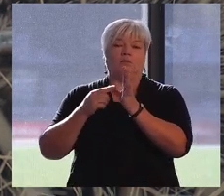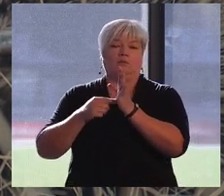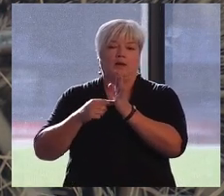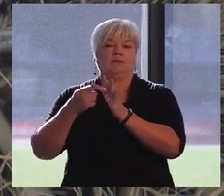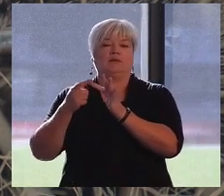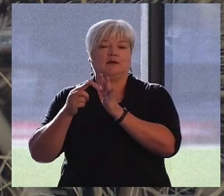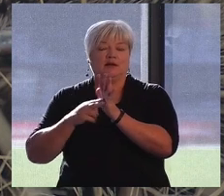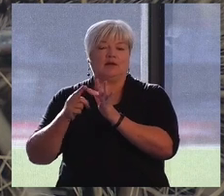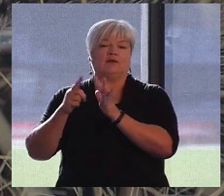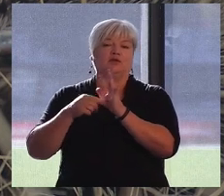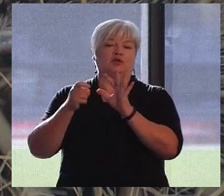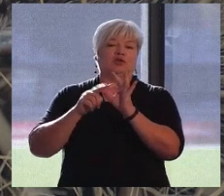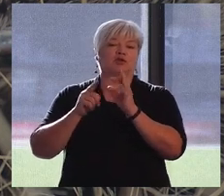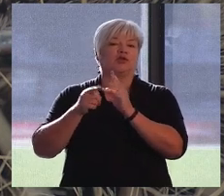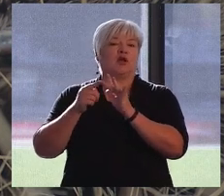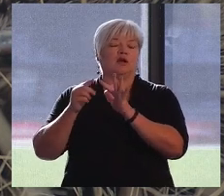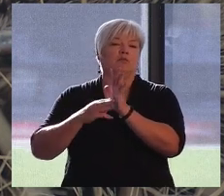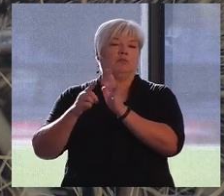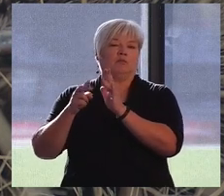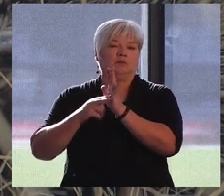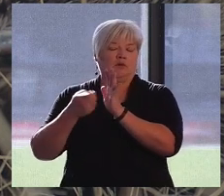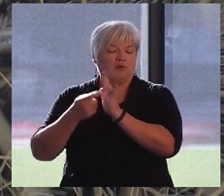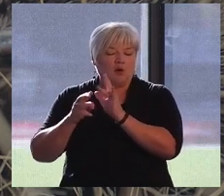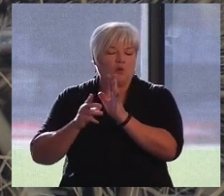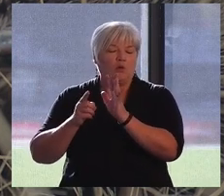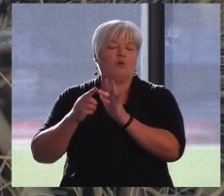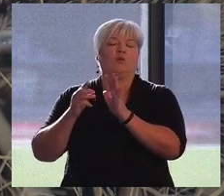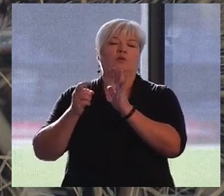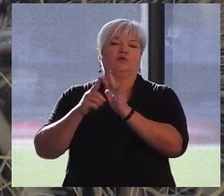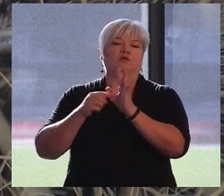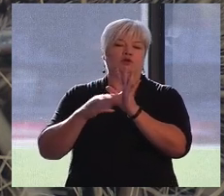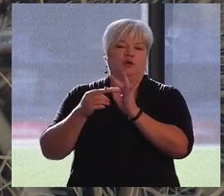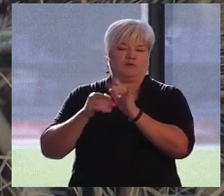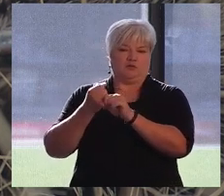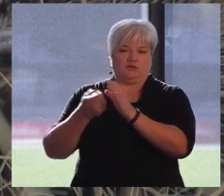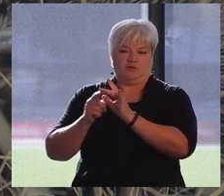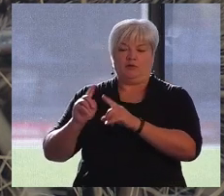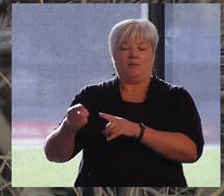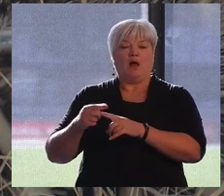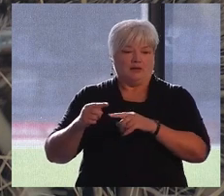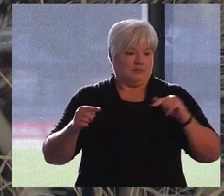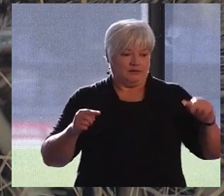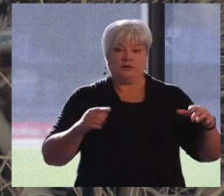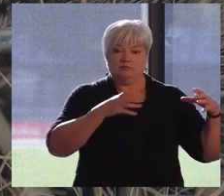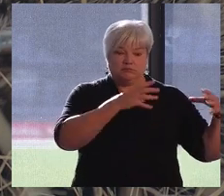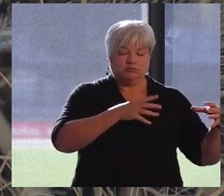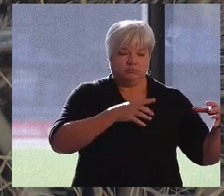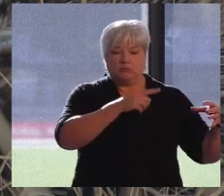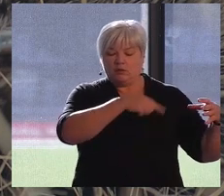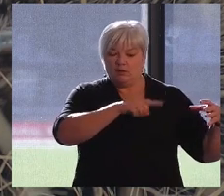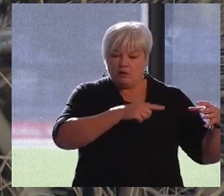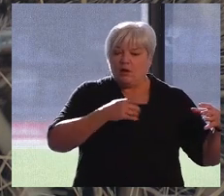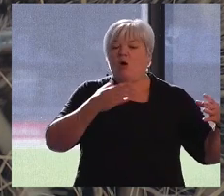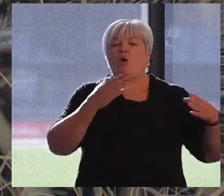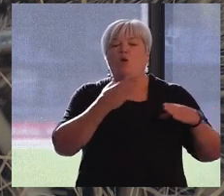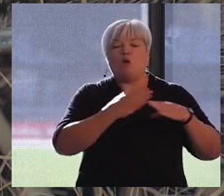Griffin, and of course the Labor government, the Greens and the crossbench for working on it together constructively. So it's a real